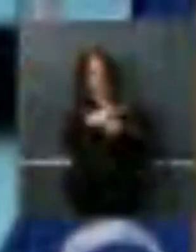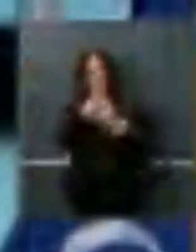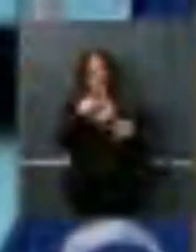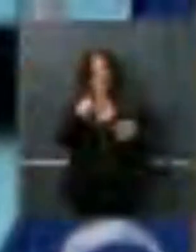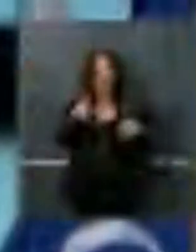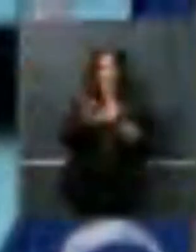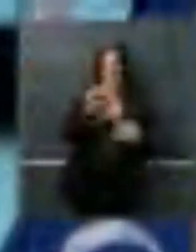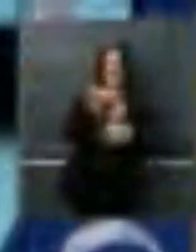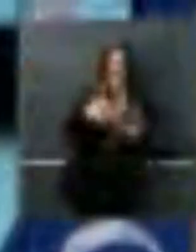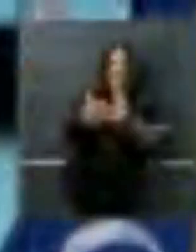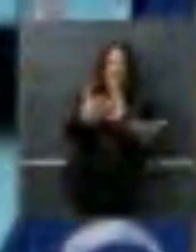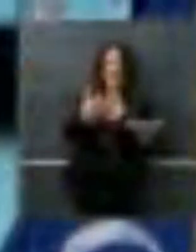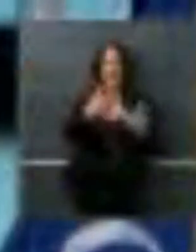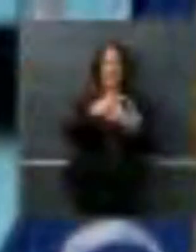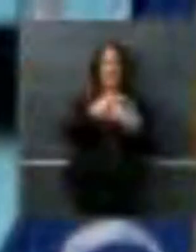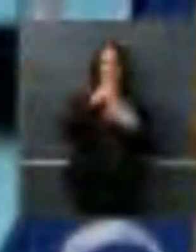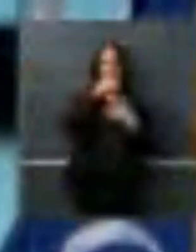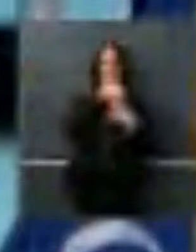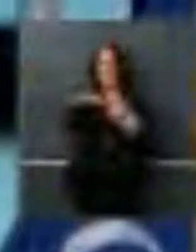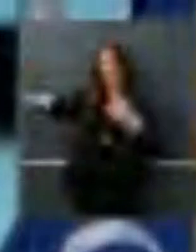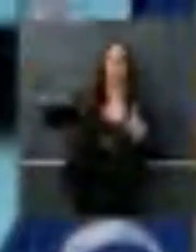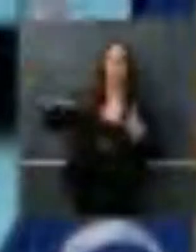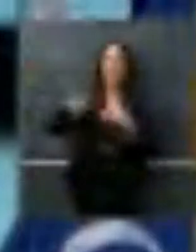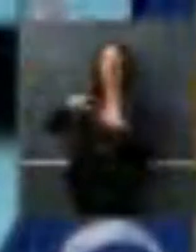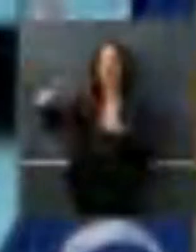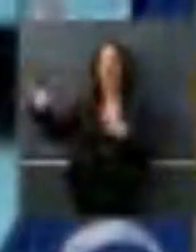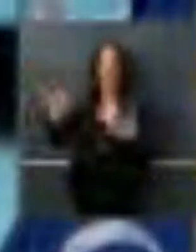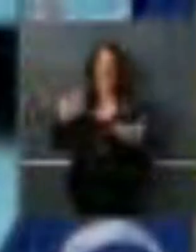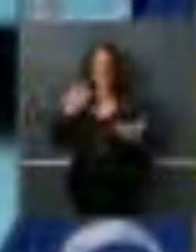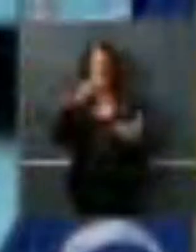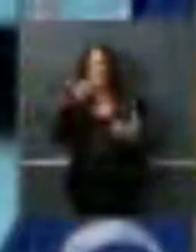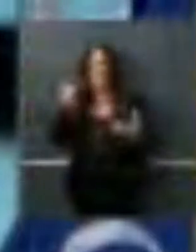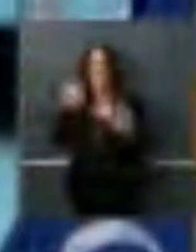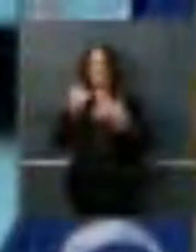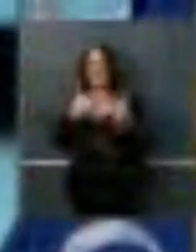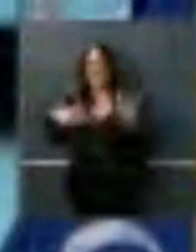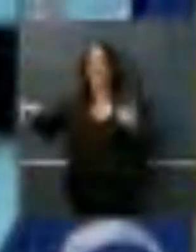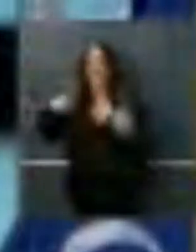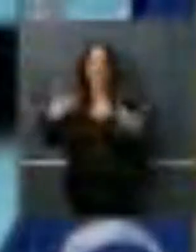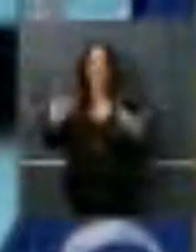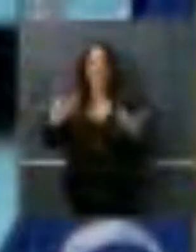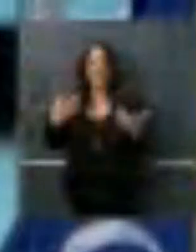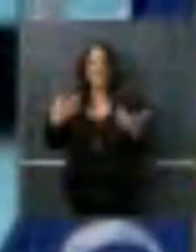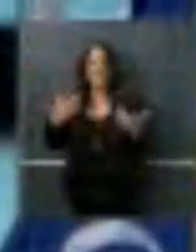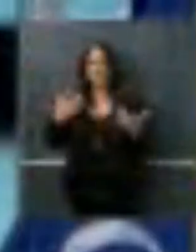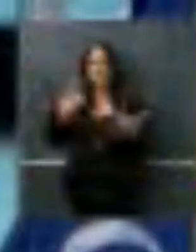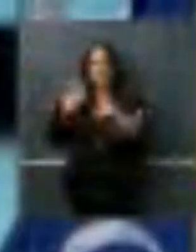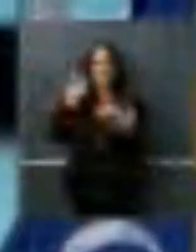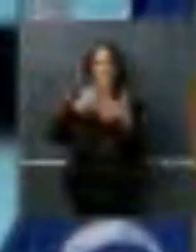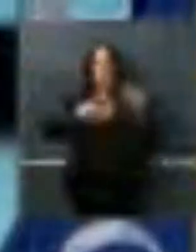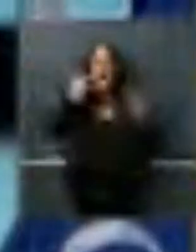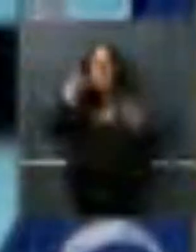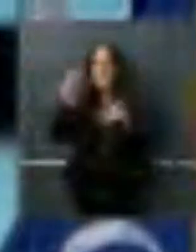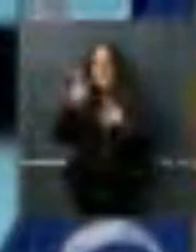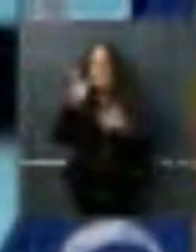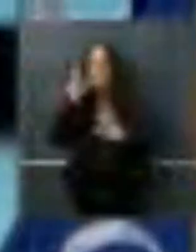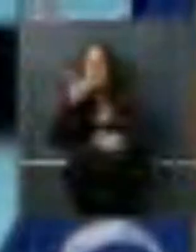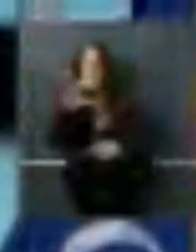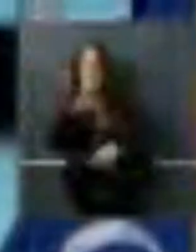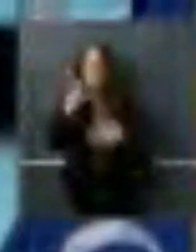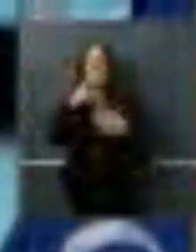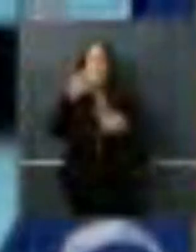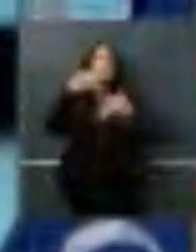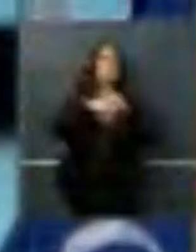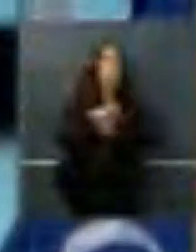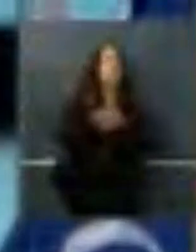you come into contact safe, particularly our seniors, particularly someone you may come in contact with at the grocery store that may look young and healthy,